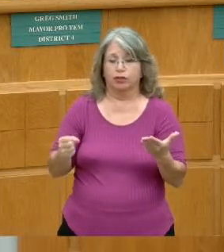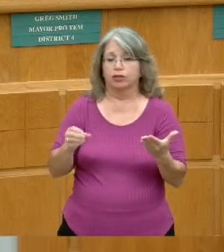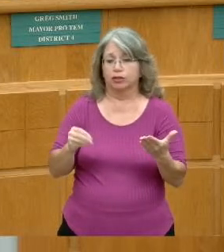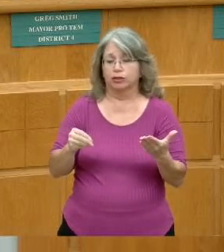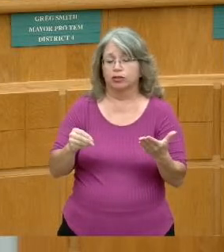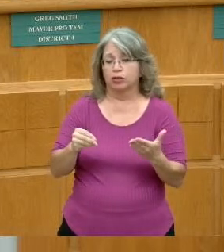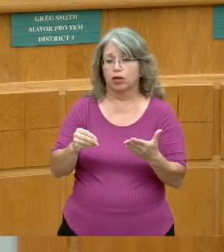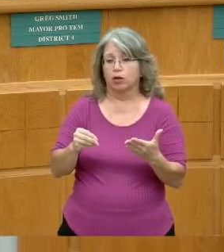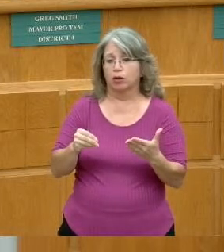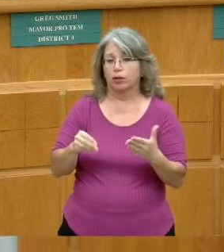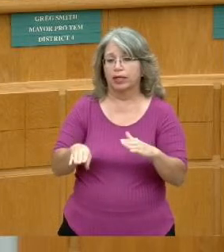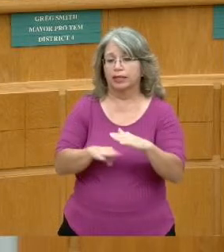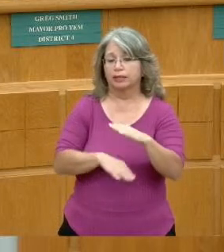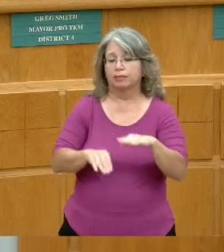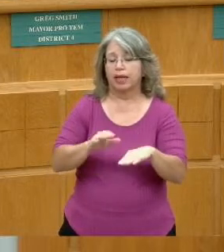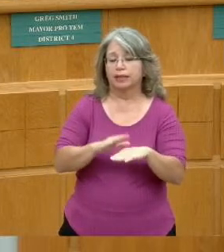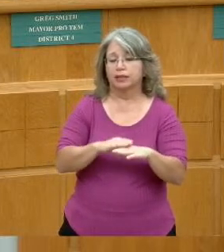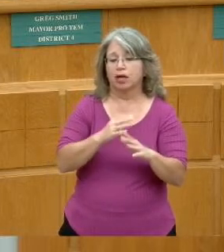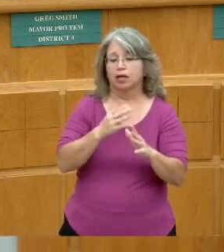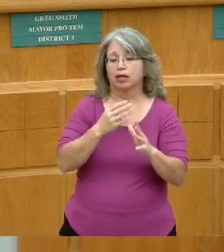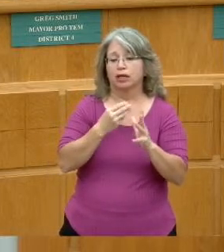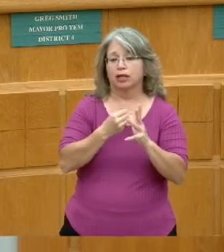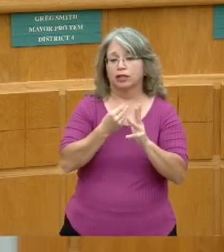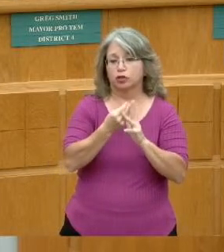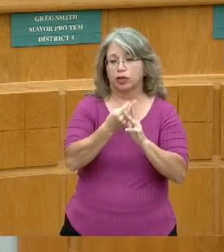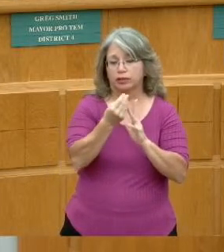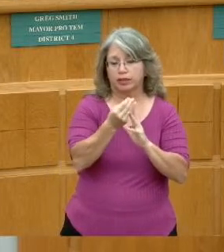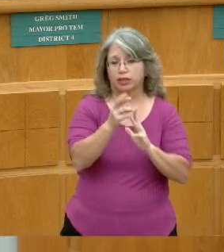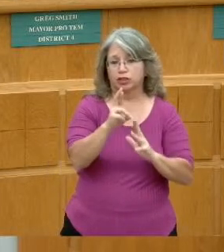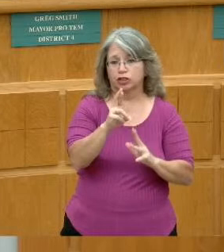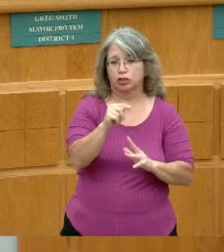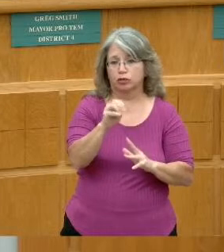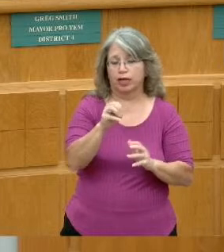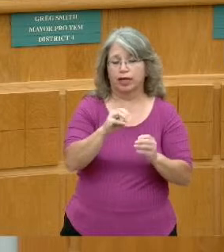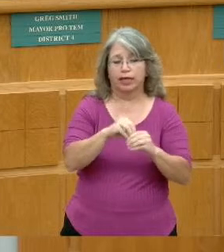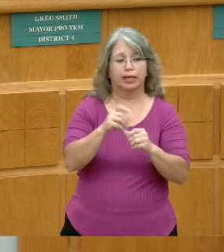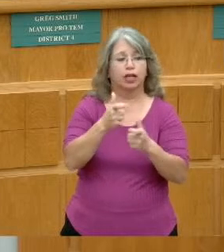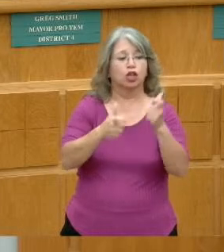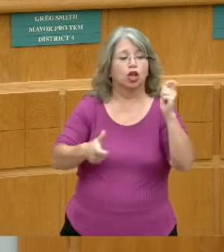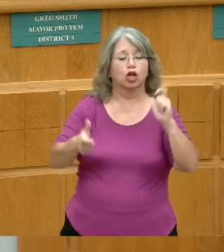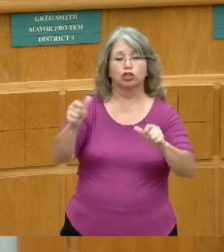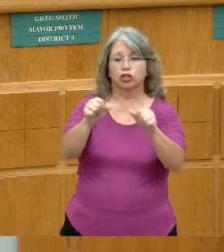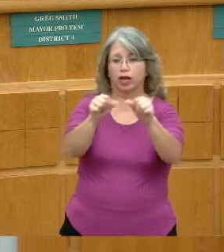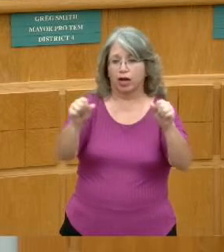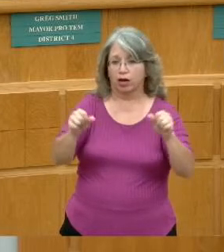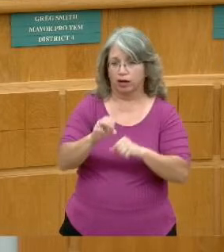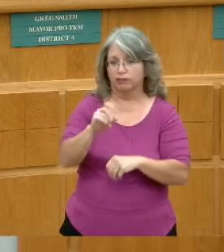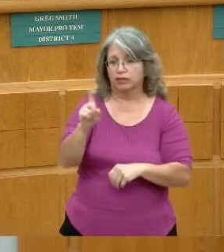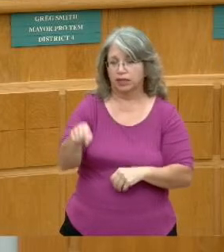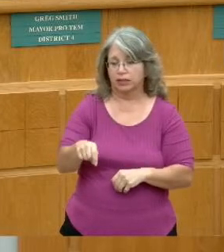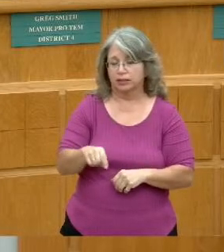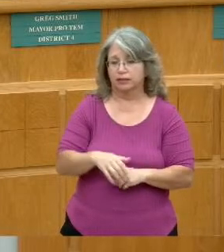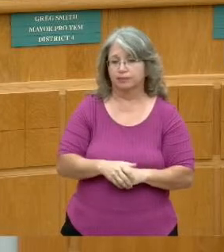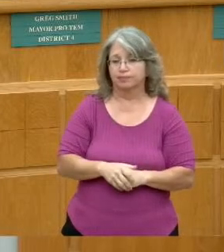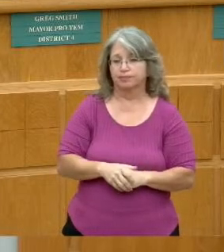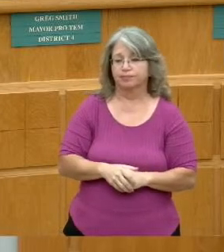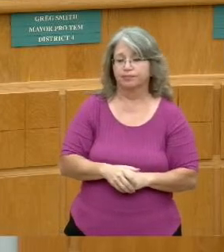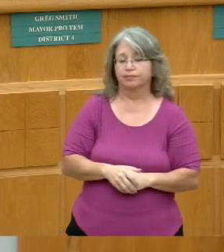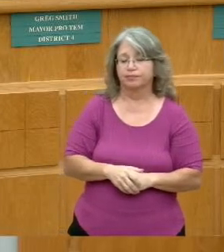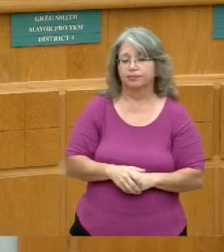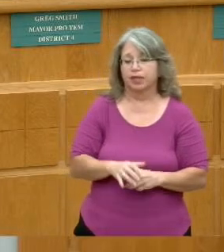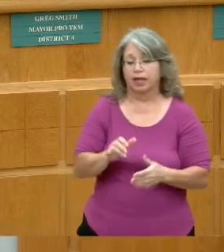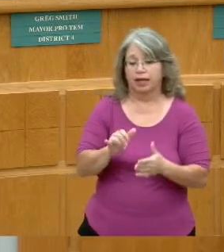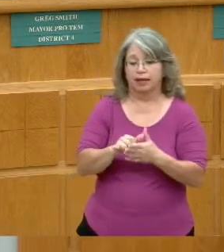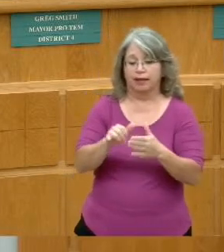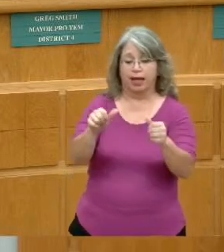an estimate of the transmission rate in a much larger area of Texas. Over that area of Texas in the past